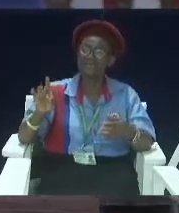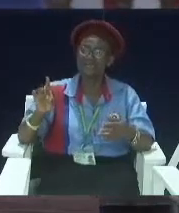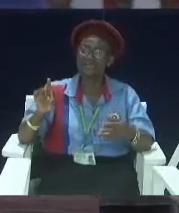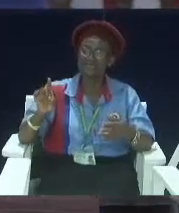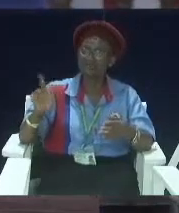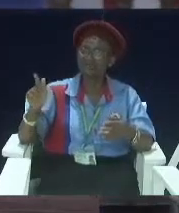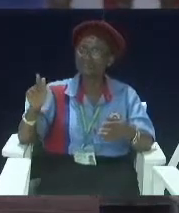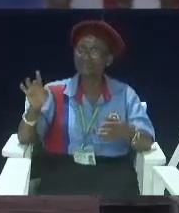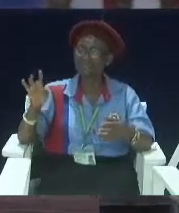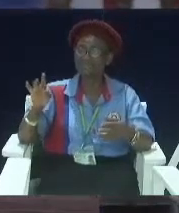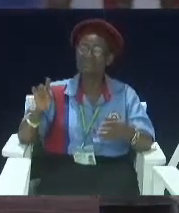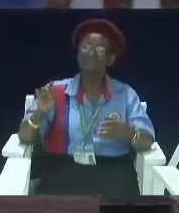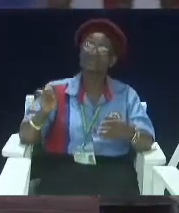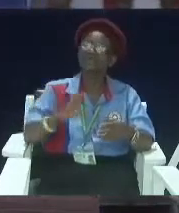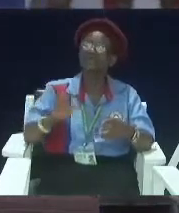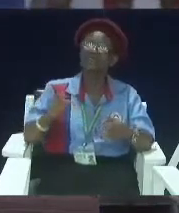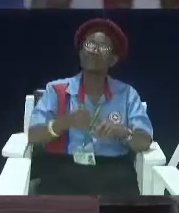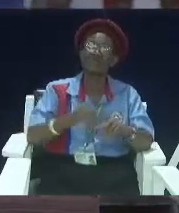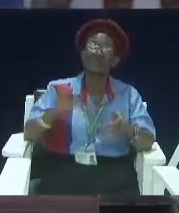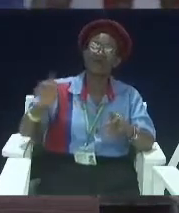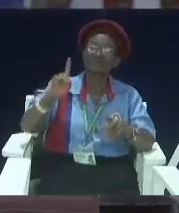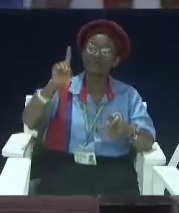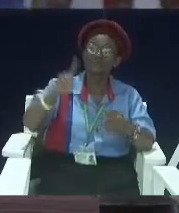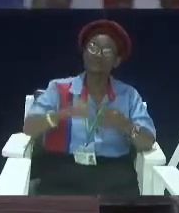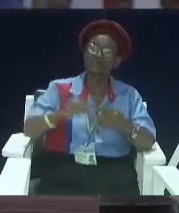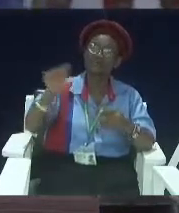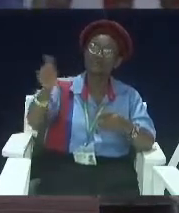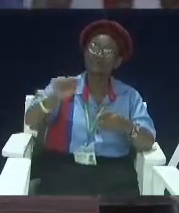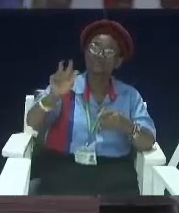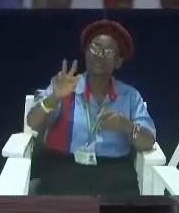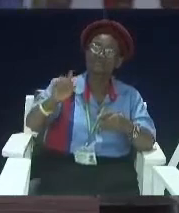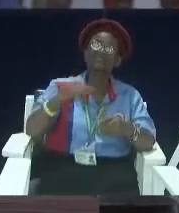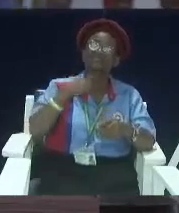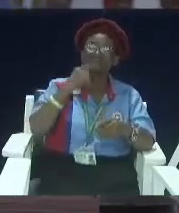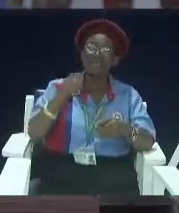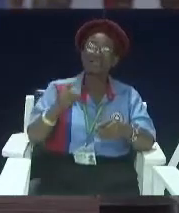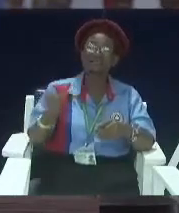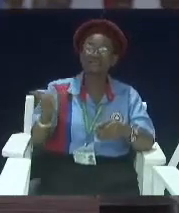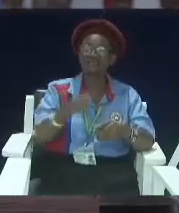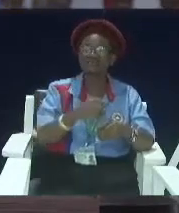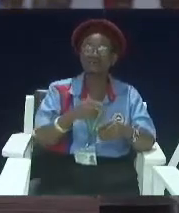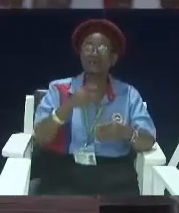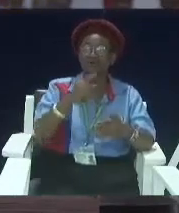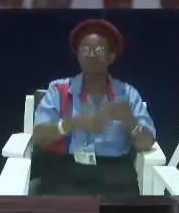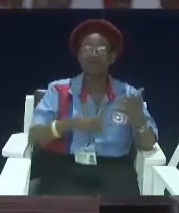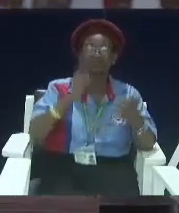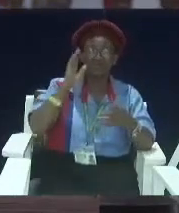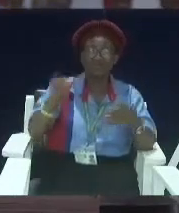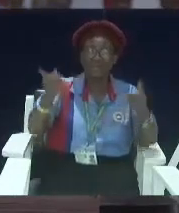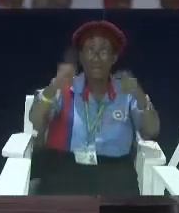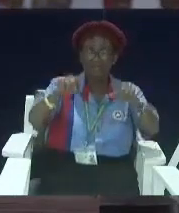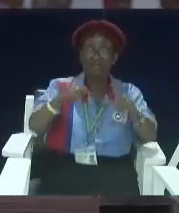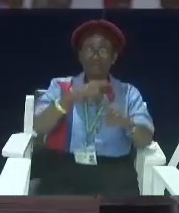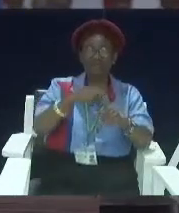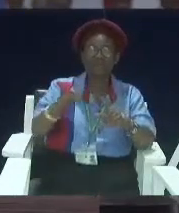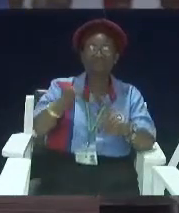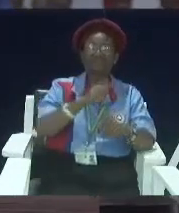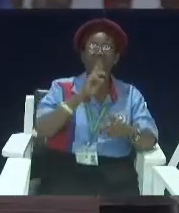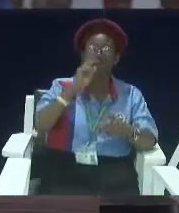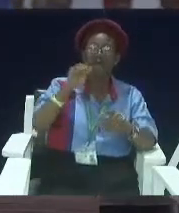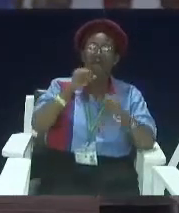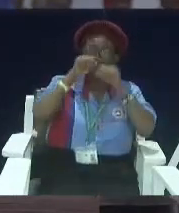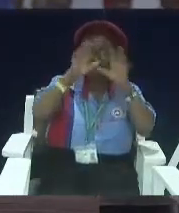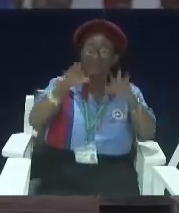Deuteronomy 28 from verse 1 to 13. It tells you what will happen when you are blessed. It